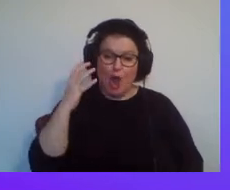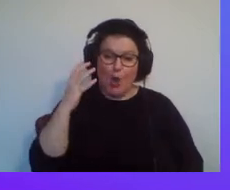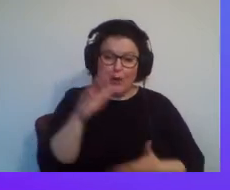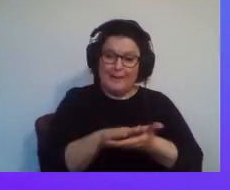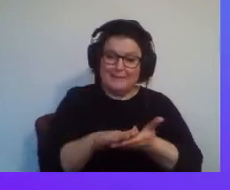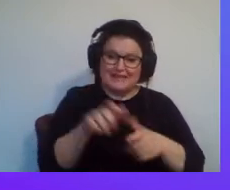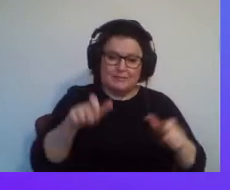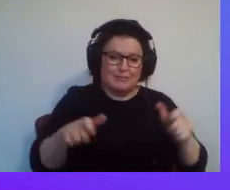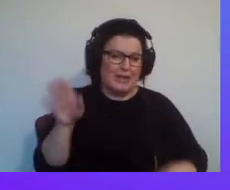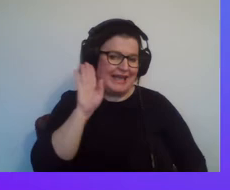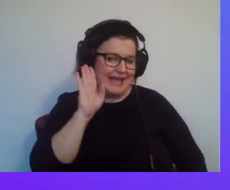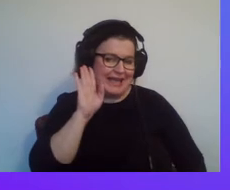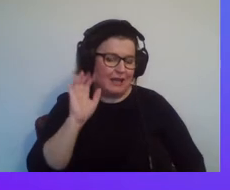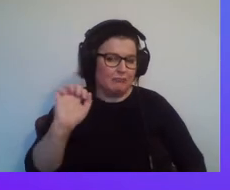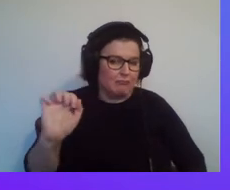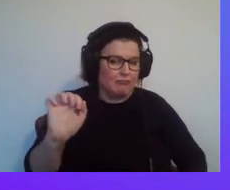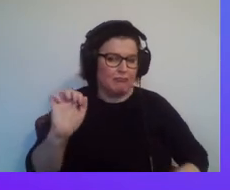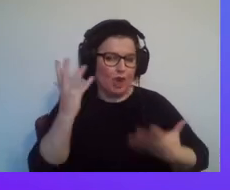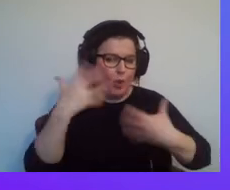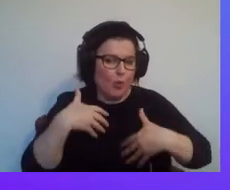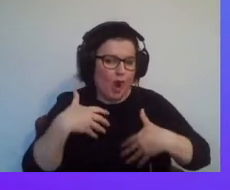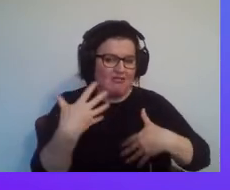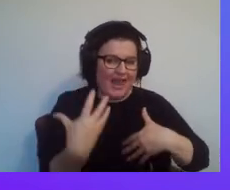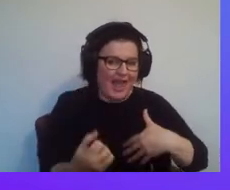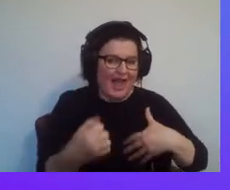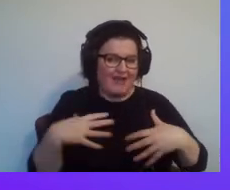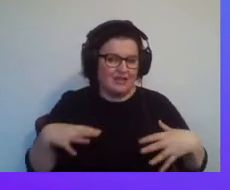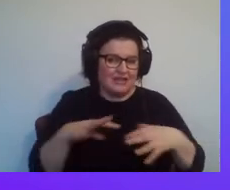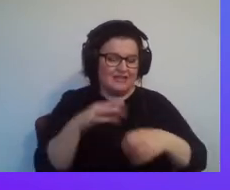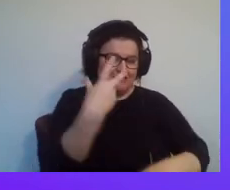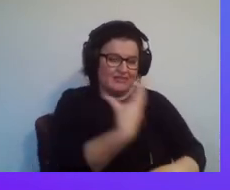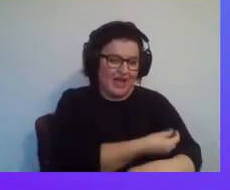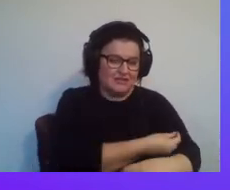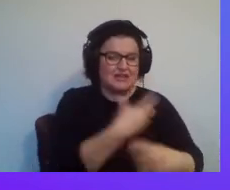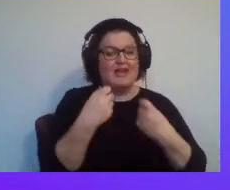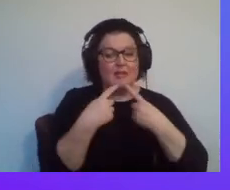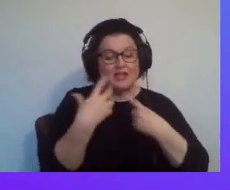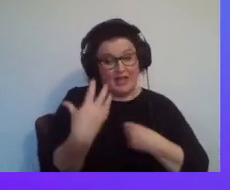have. Dr. Sonia Abraham, who is